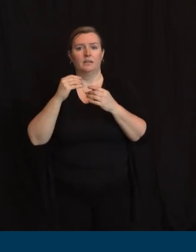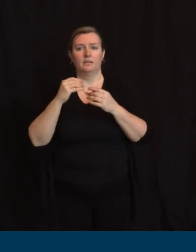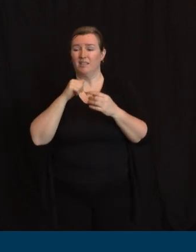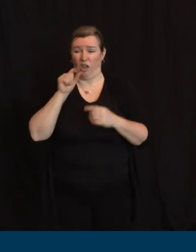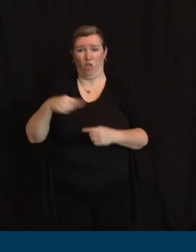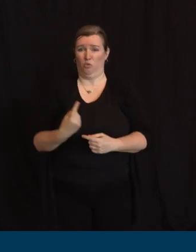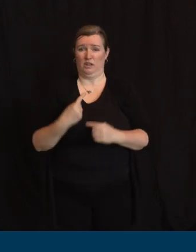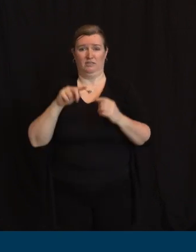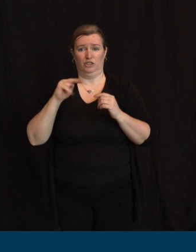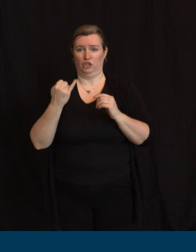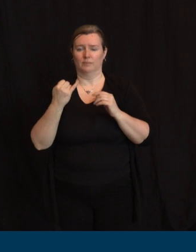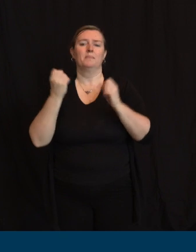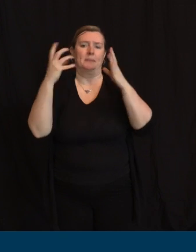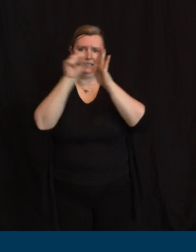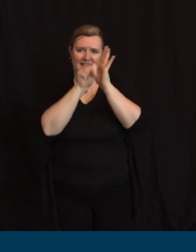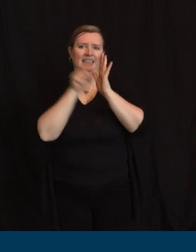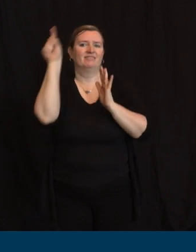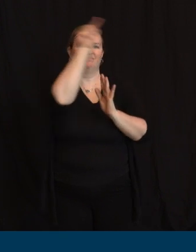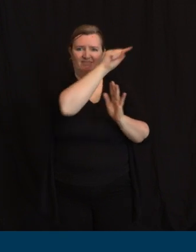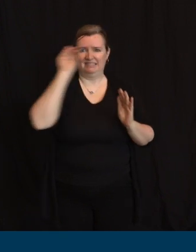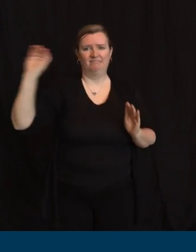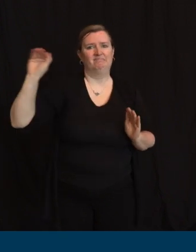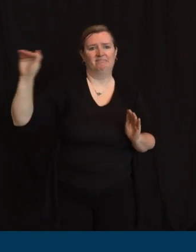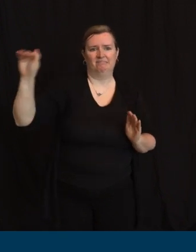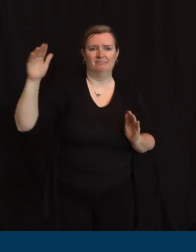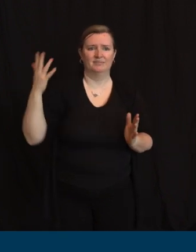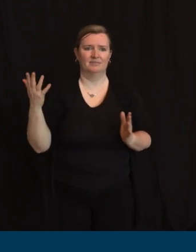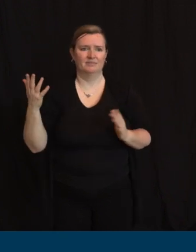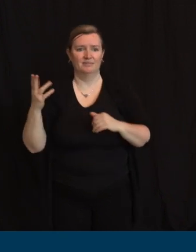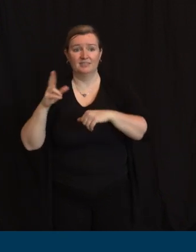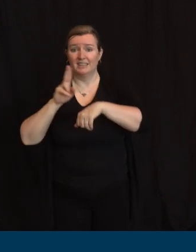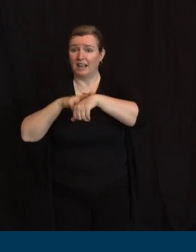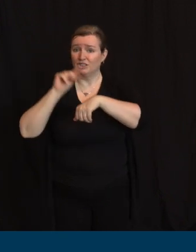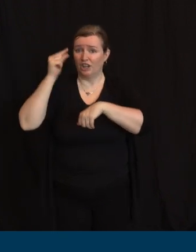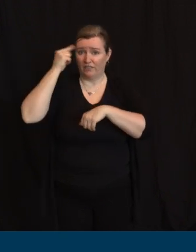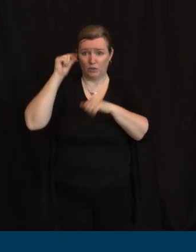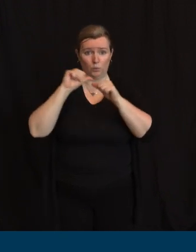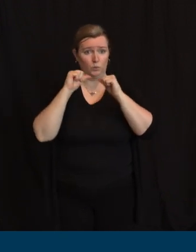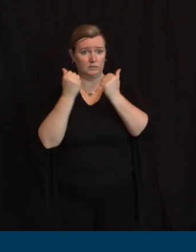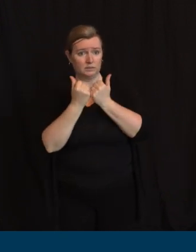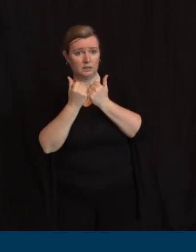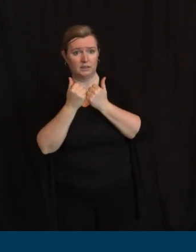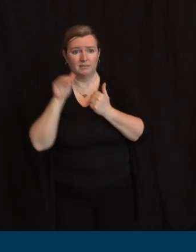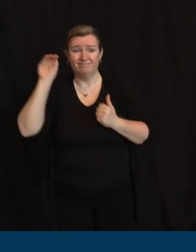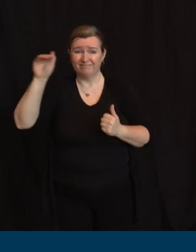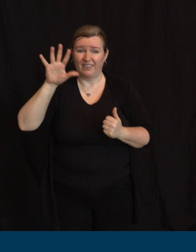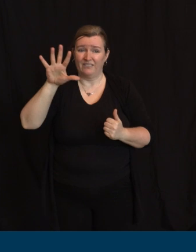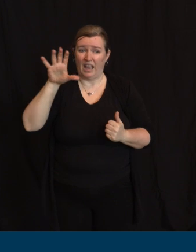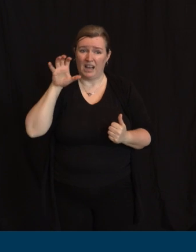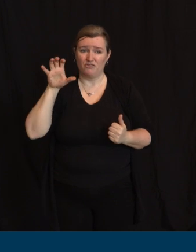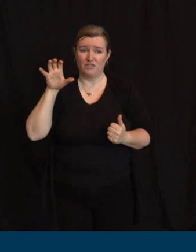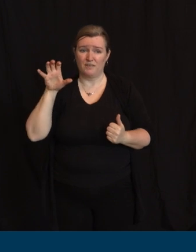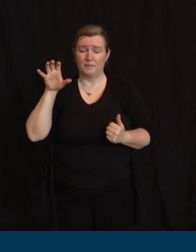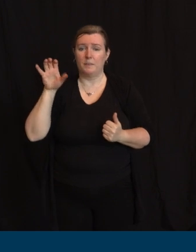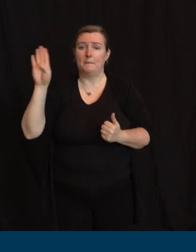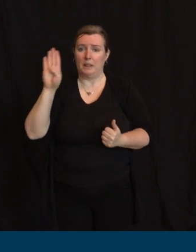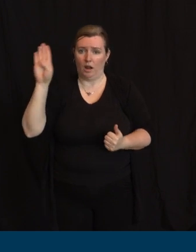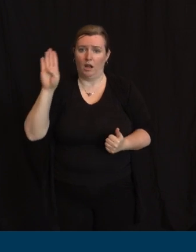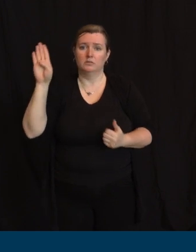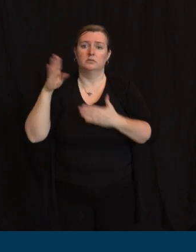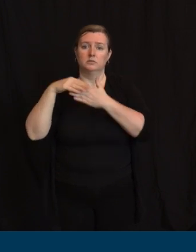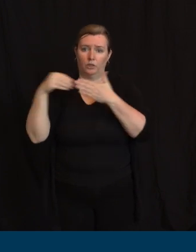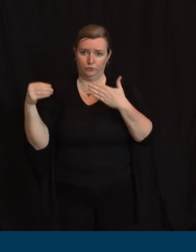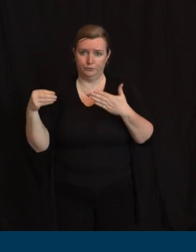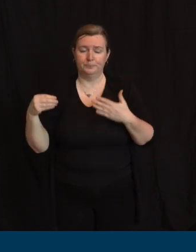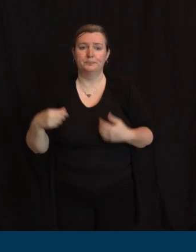The National Governors Association has put forth an ask of $500 billion. I've said to you before that I won't speak for the other